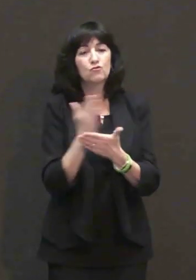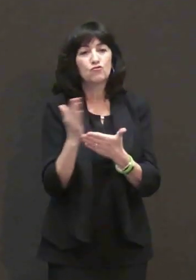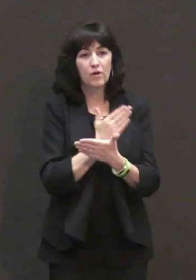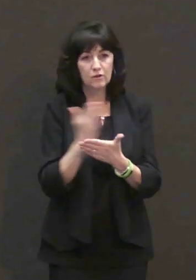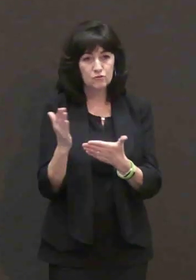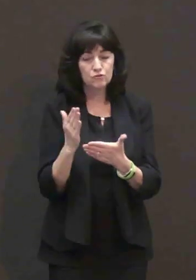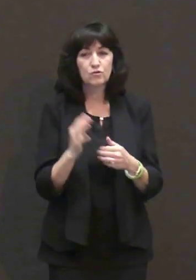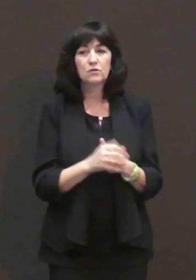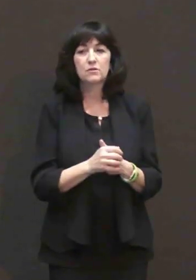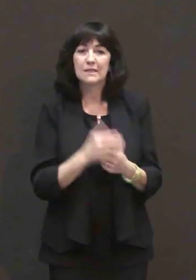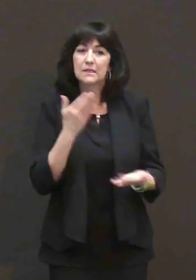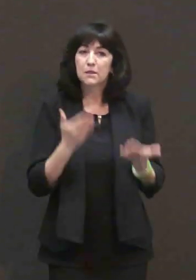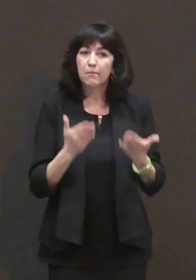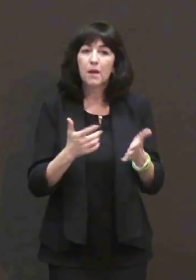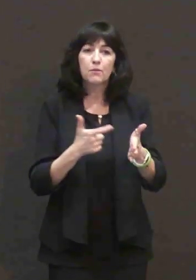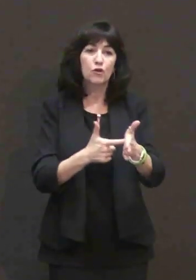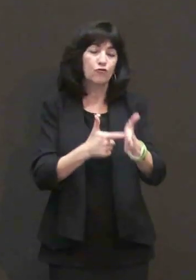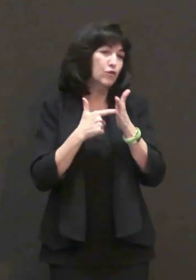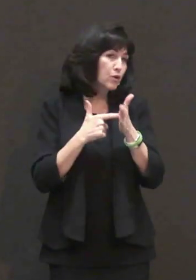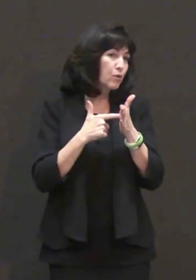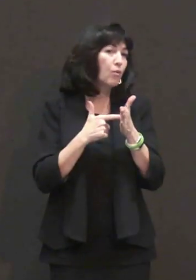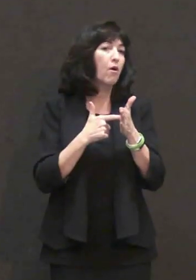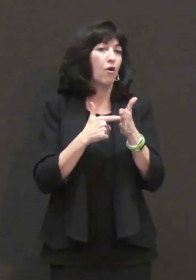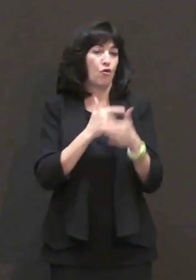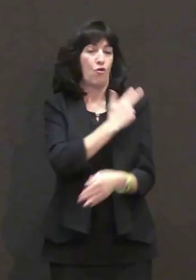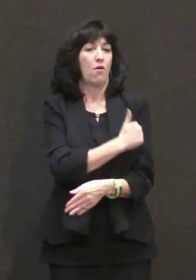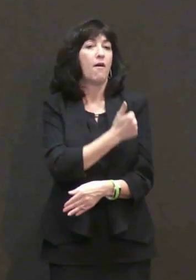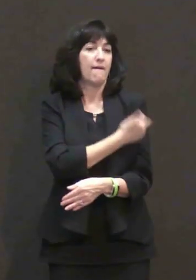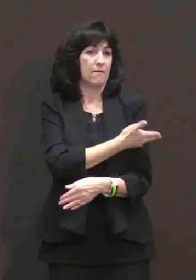might require hospitalization.